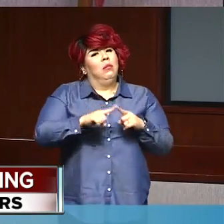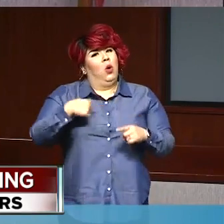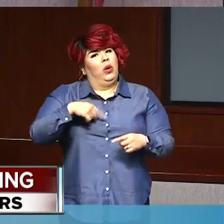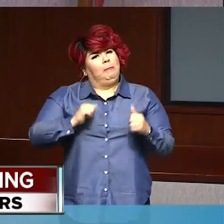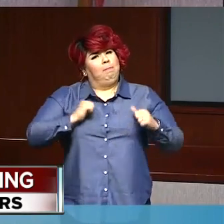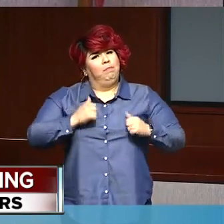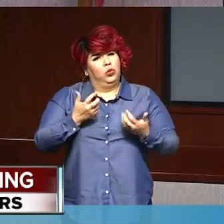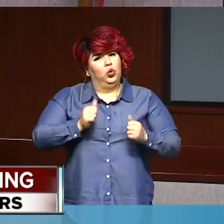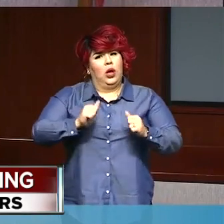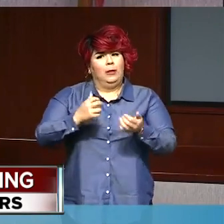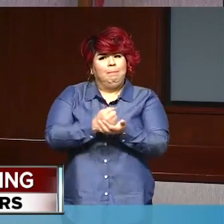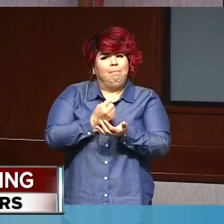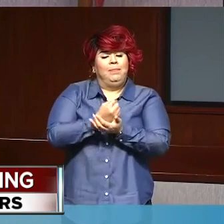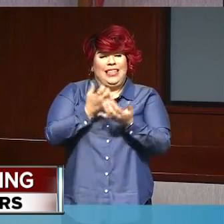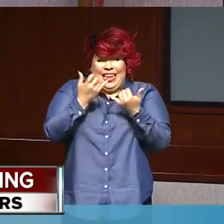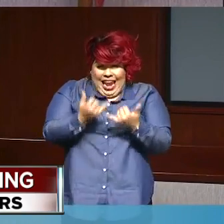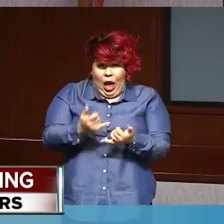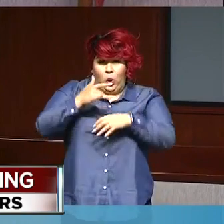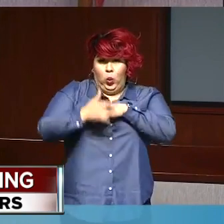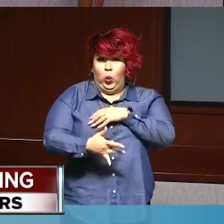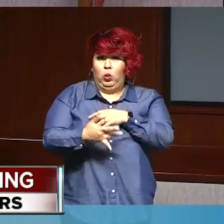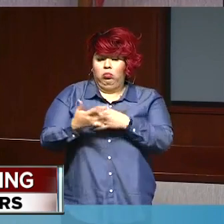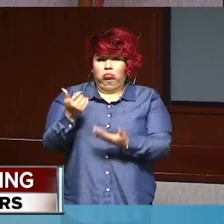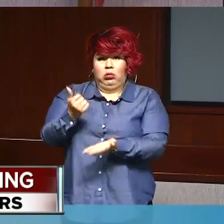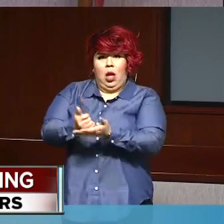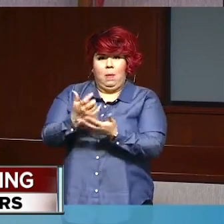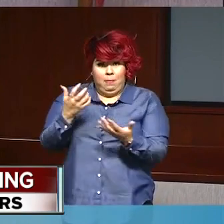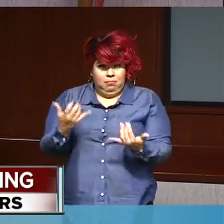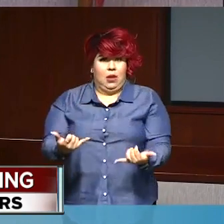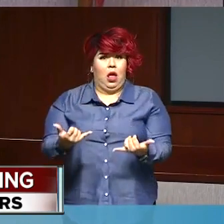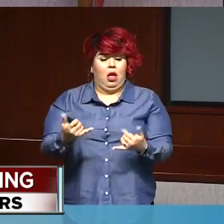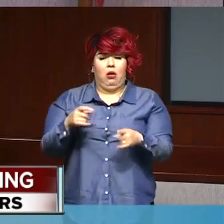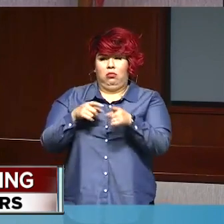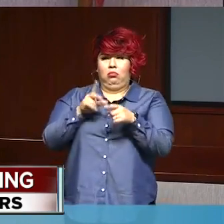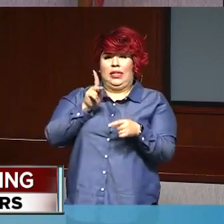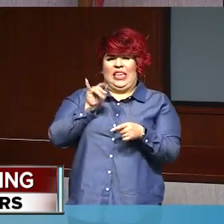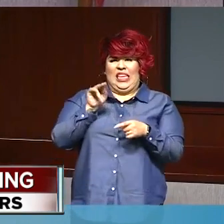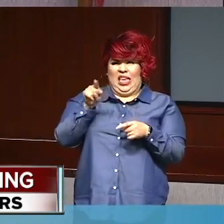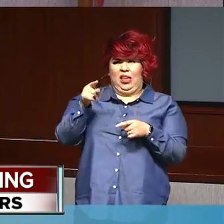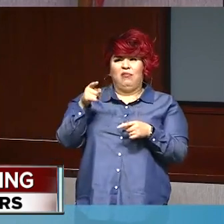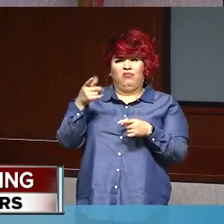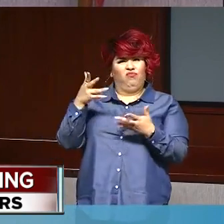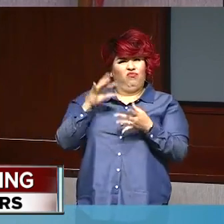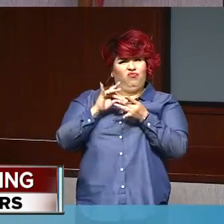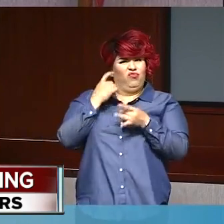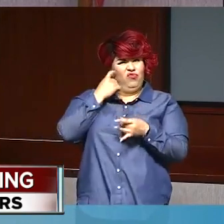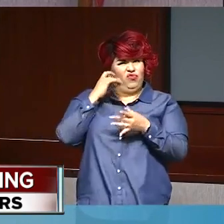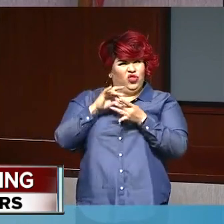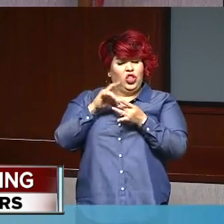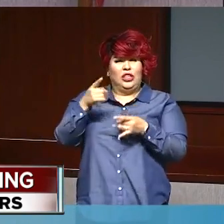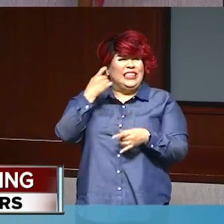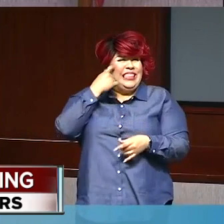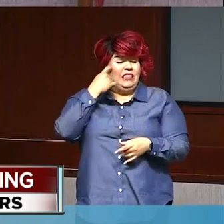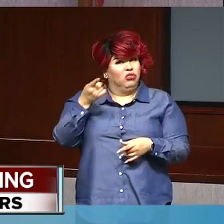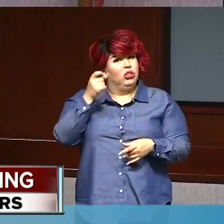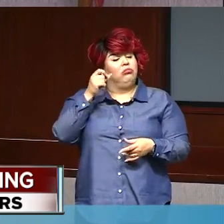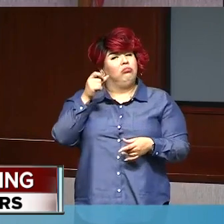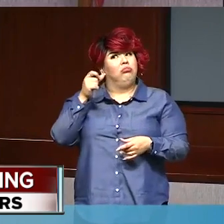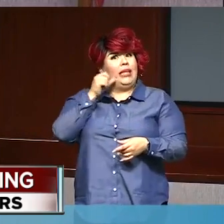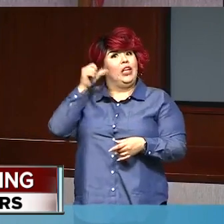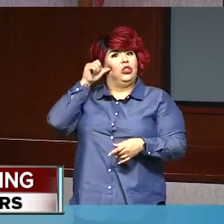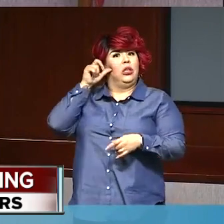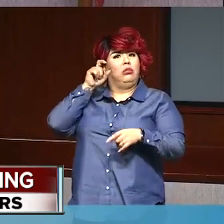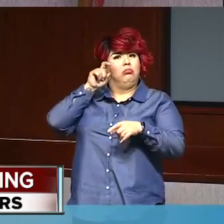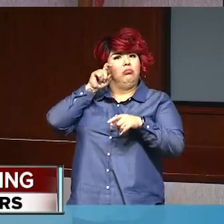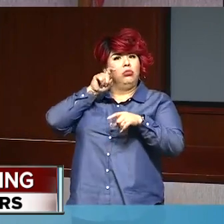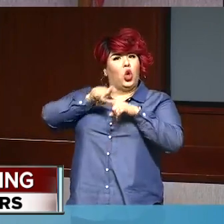to step in now as much as we can. Kim Hernandez, who's speaking today, was on a call yesterday with the